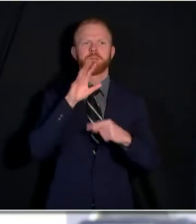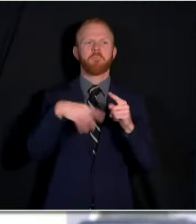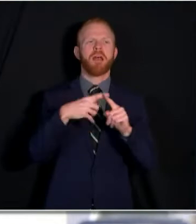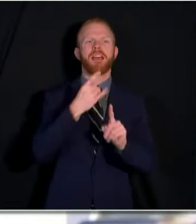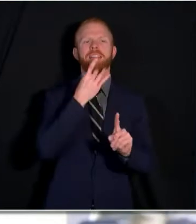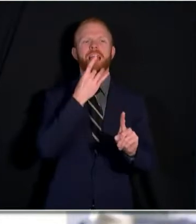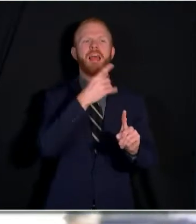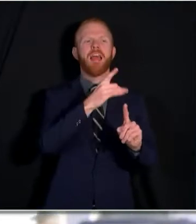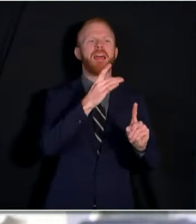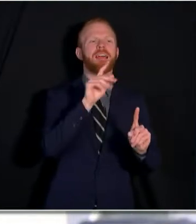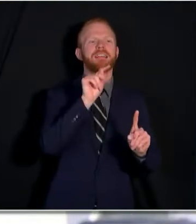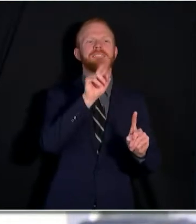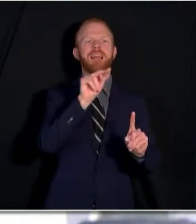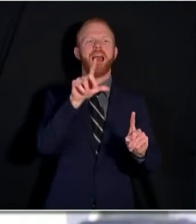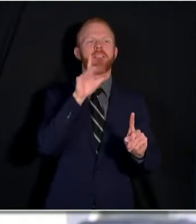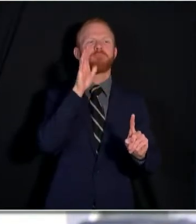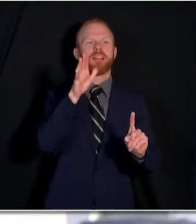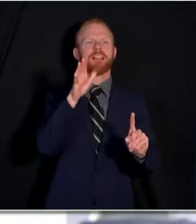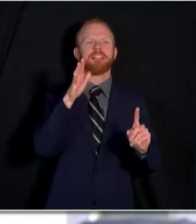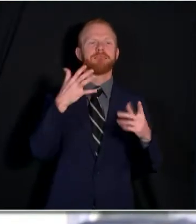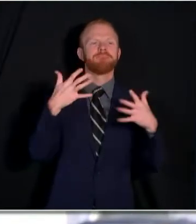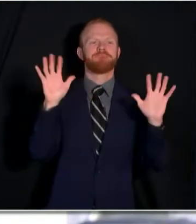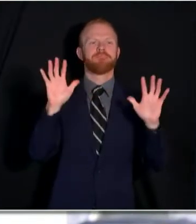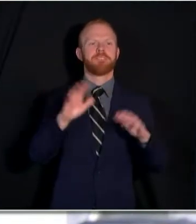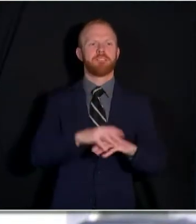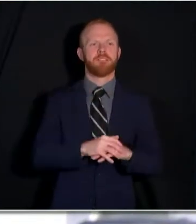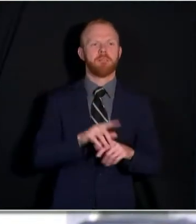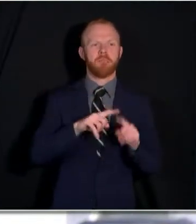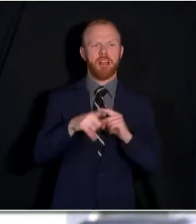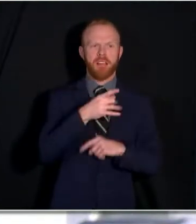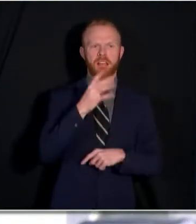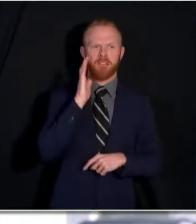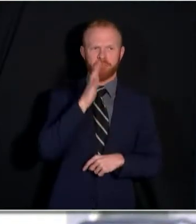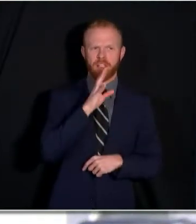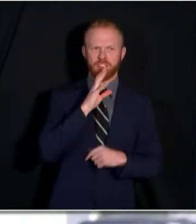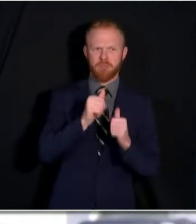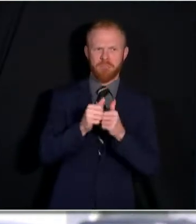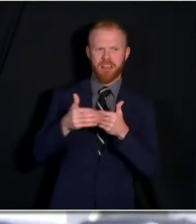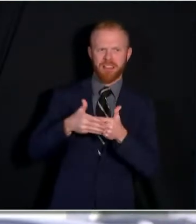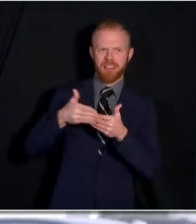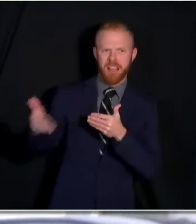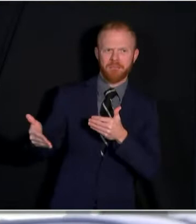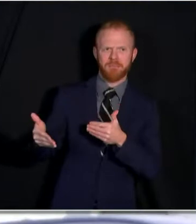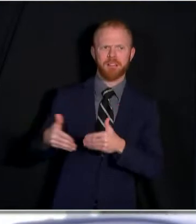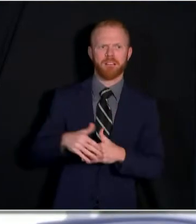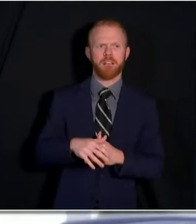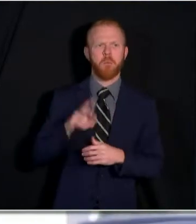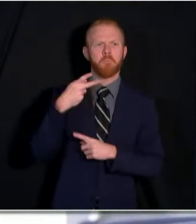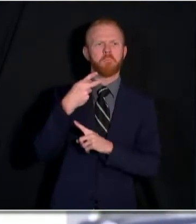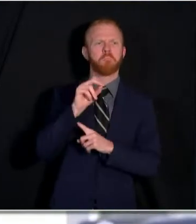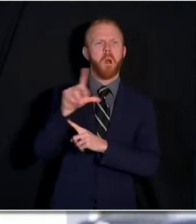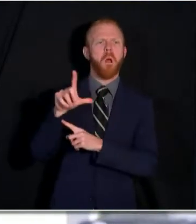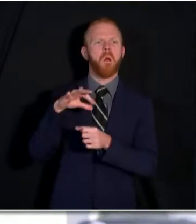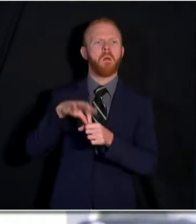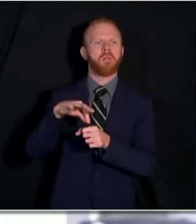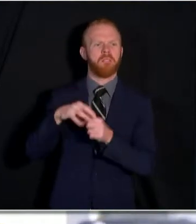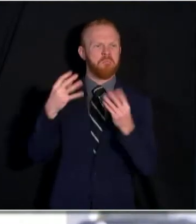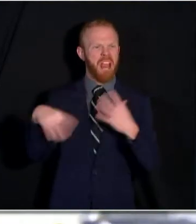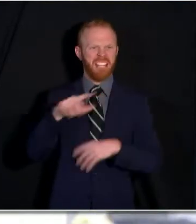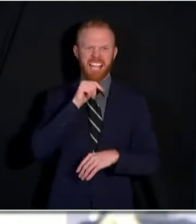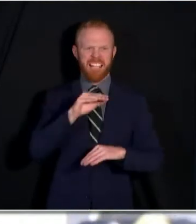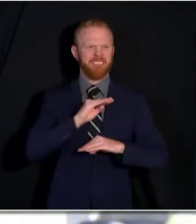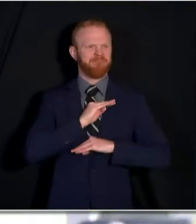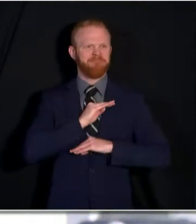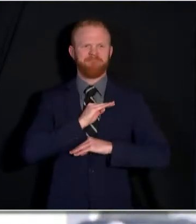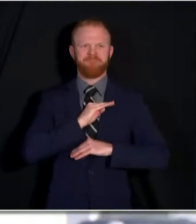come. Yet, if you talk with a neighbor or look at any poll, there's a lot of dissatisfaction out there, a lot of anxiety, some of it,